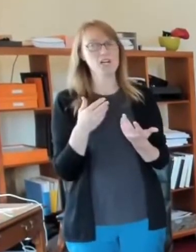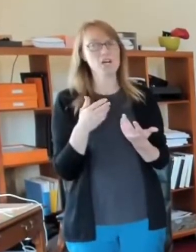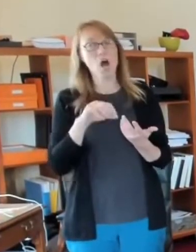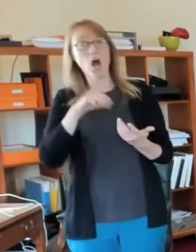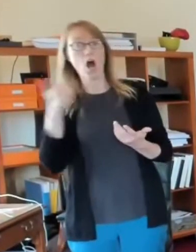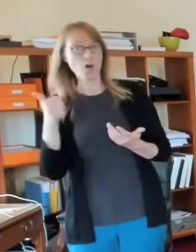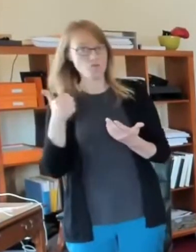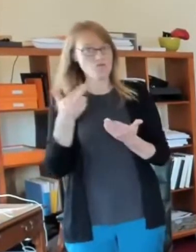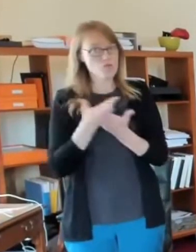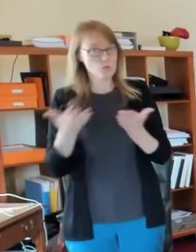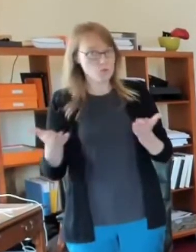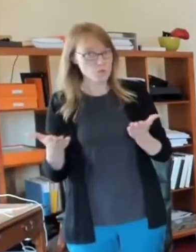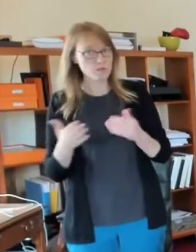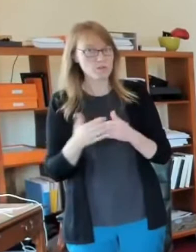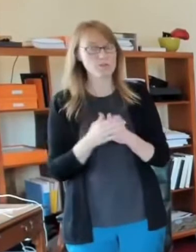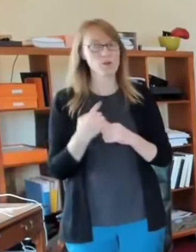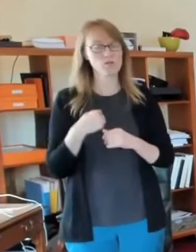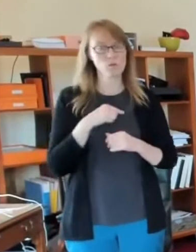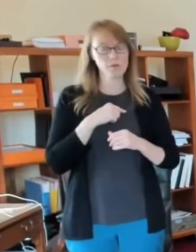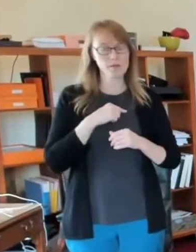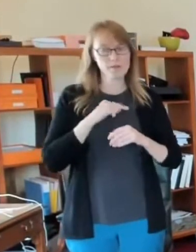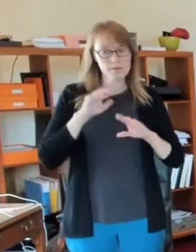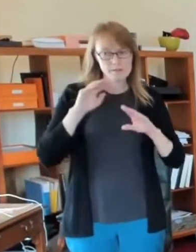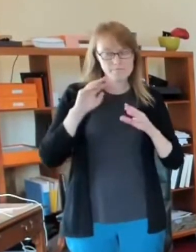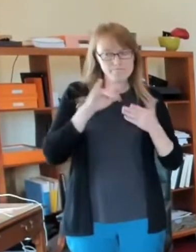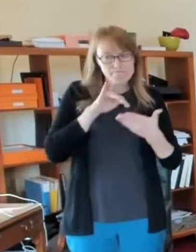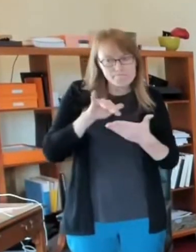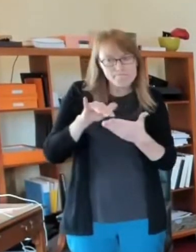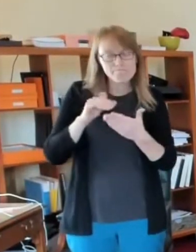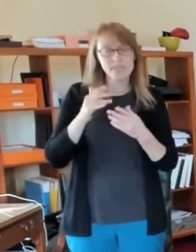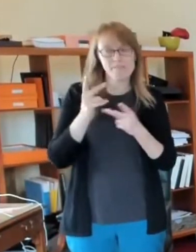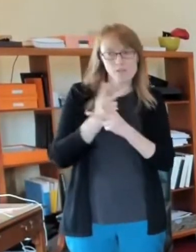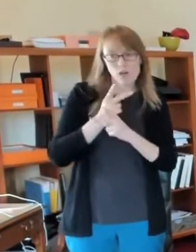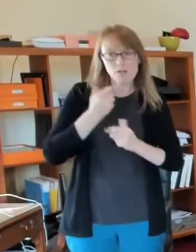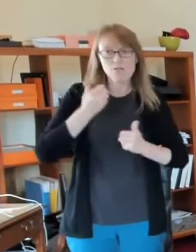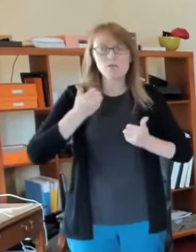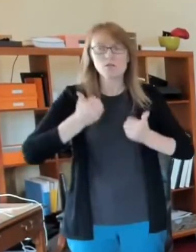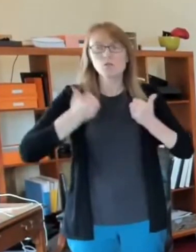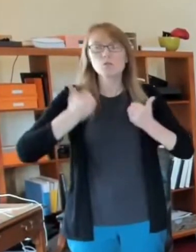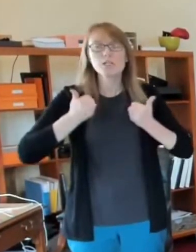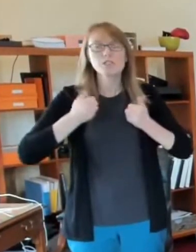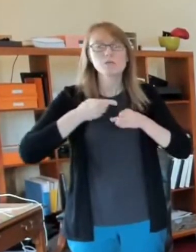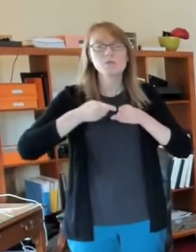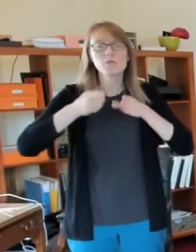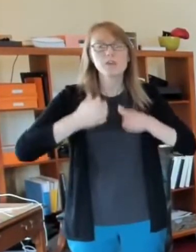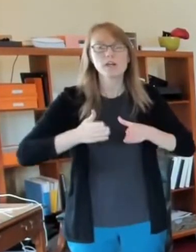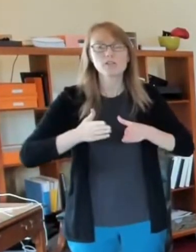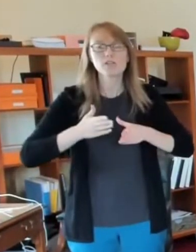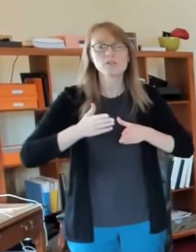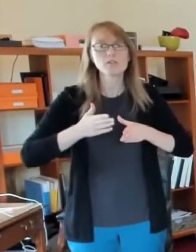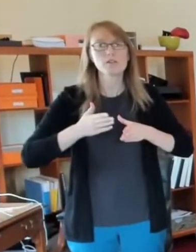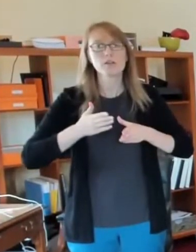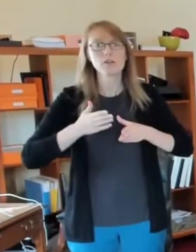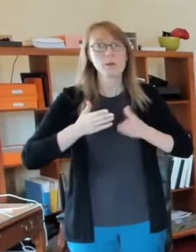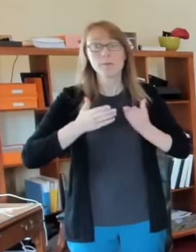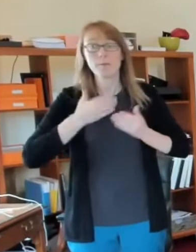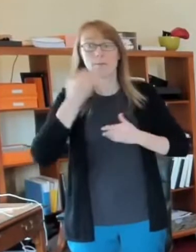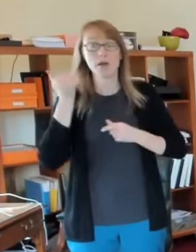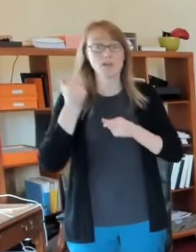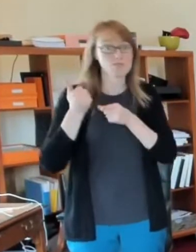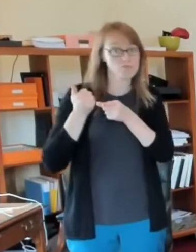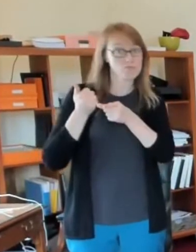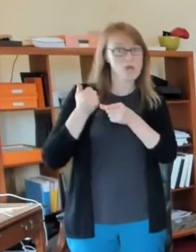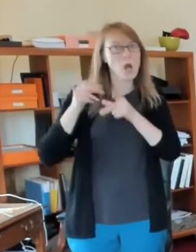diversion and to figure out what professional is the best to help that individual who's